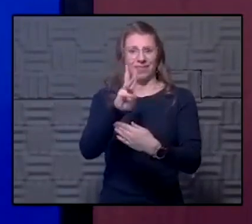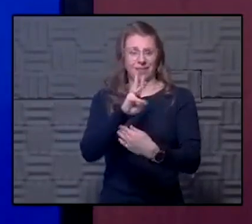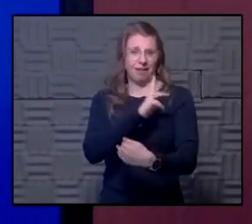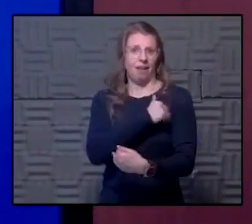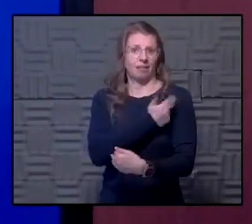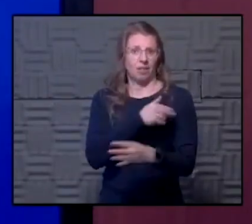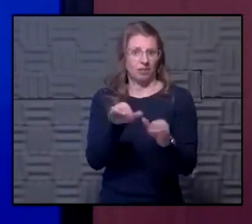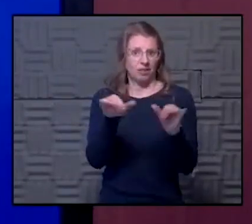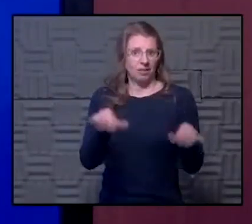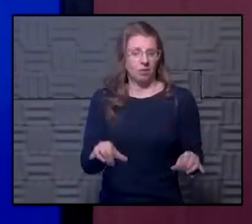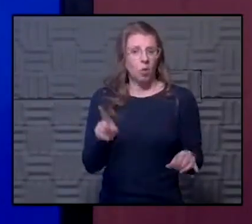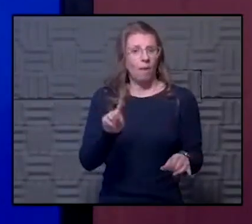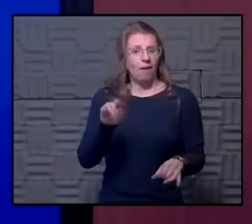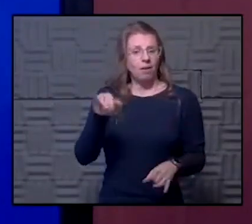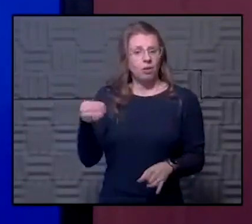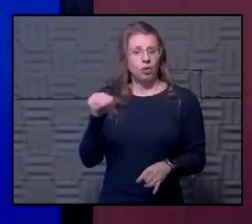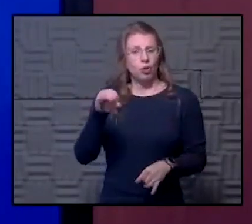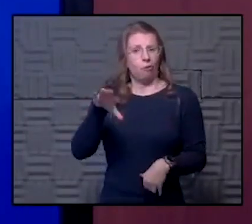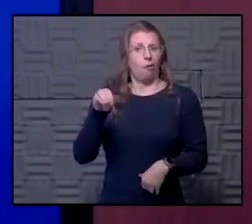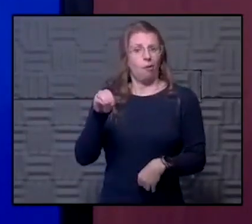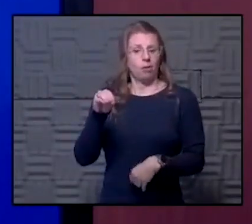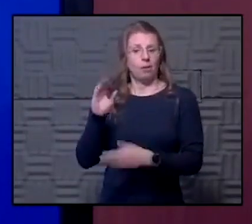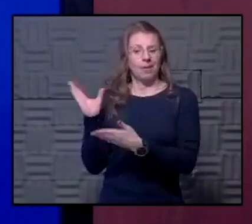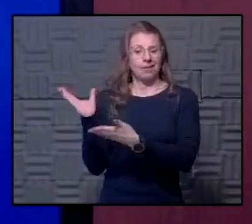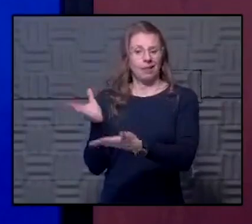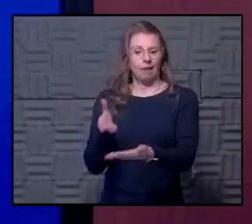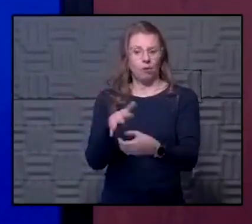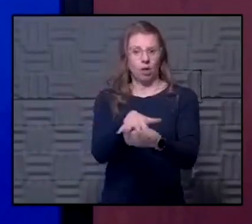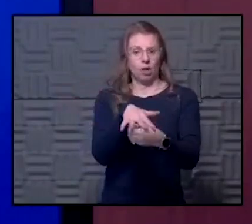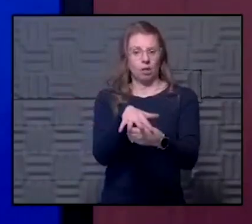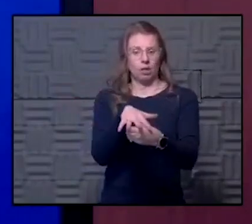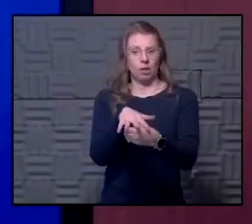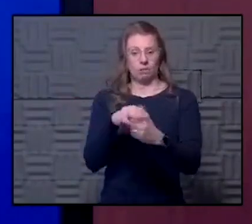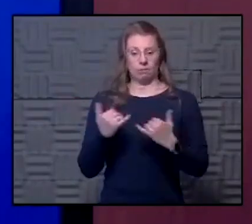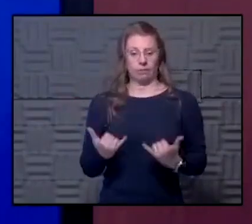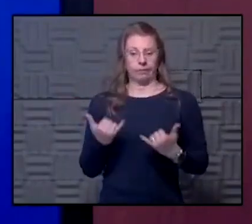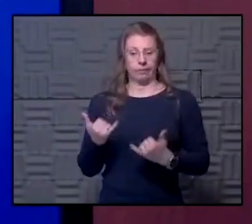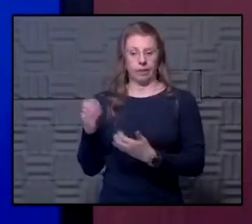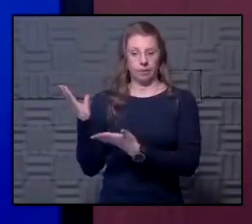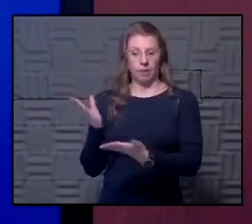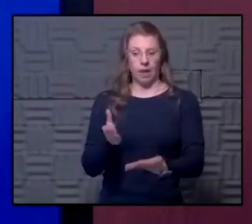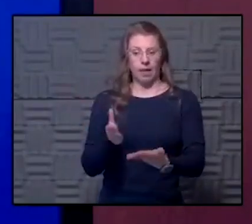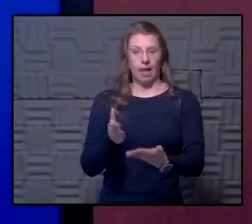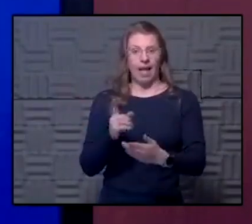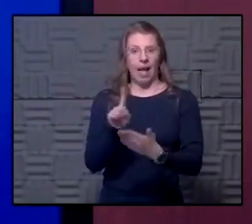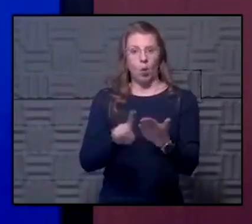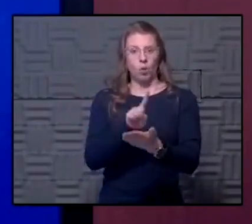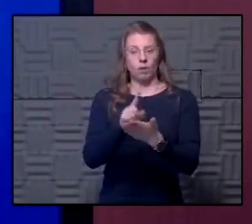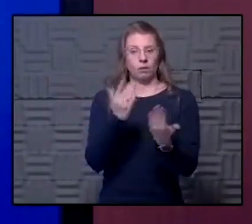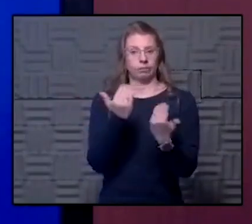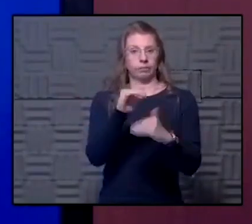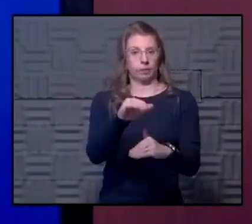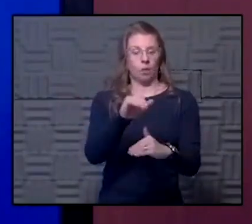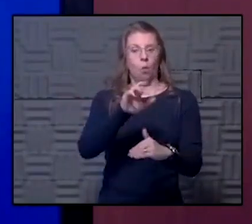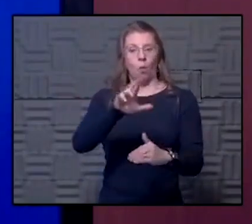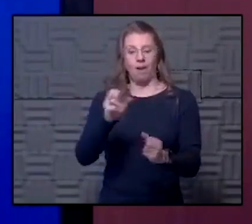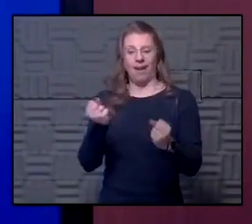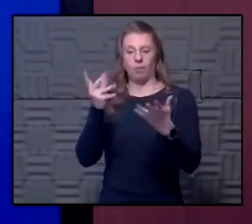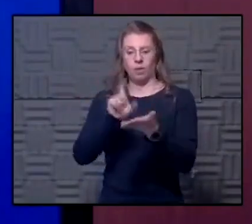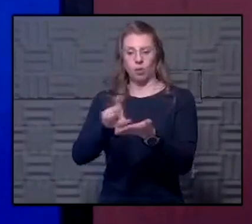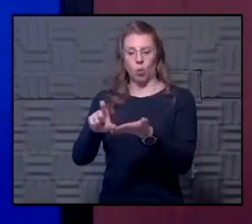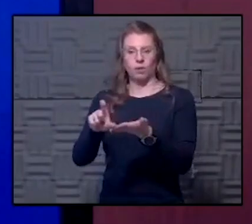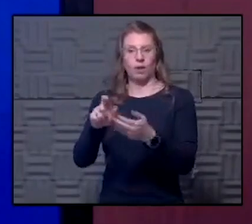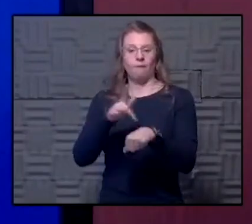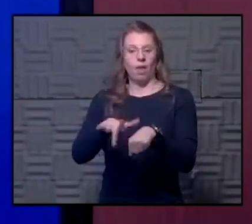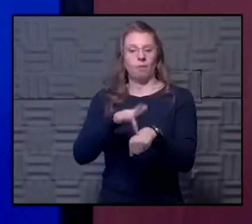systems in Johnson County to be delivery sites. And with the current supply, that does limit the hours or the number of doses that are